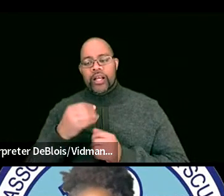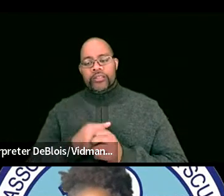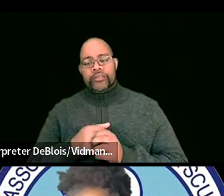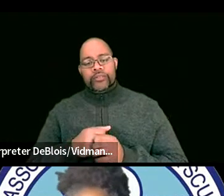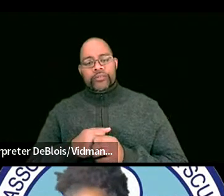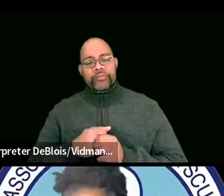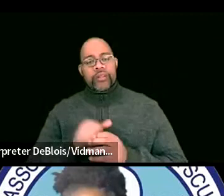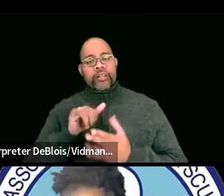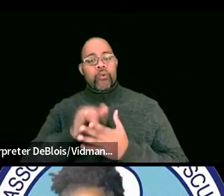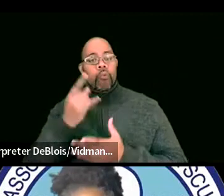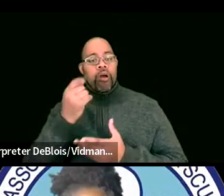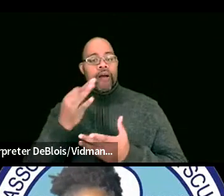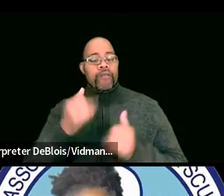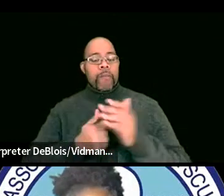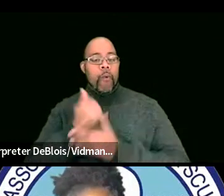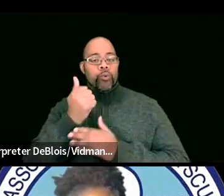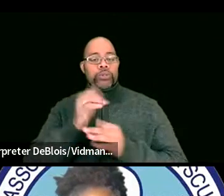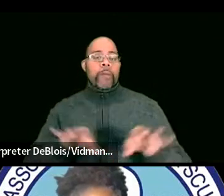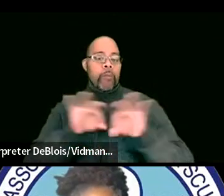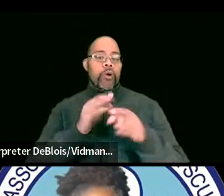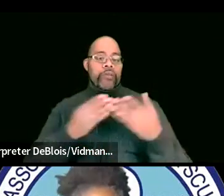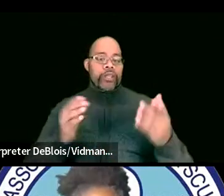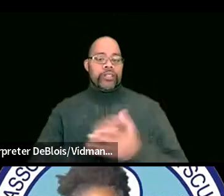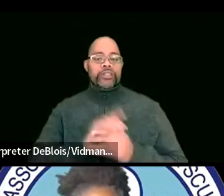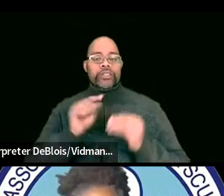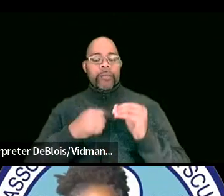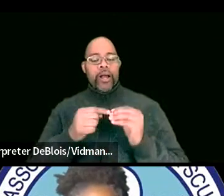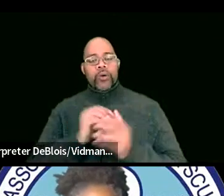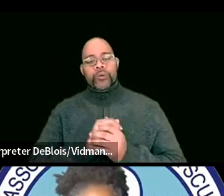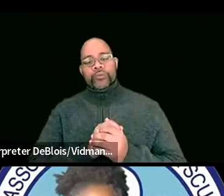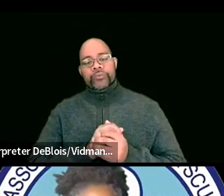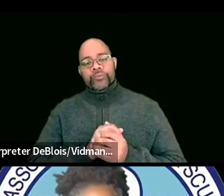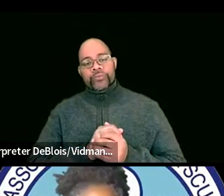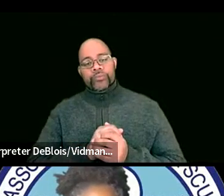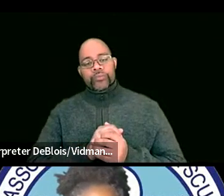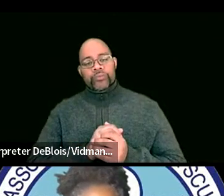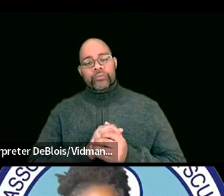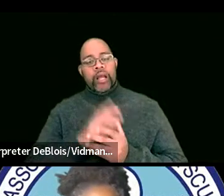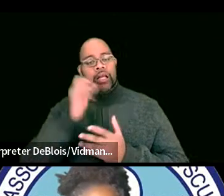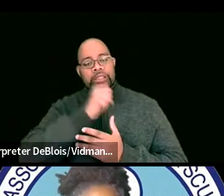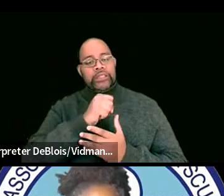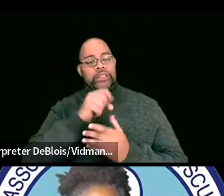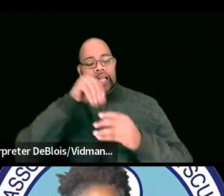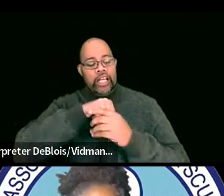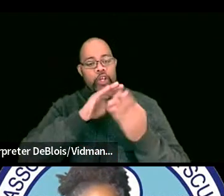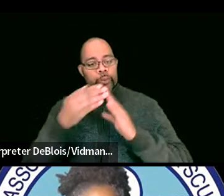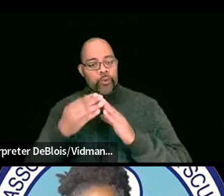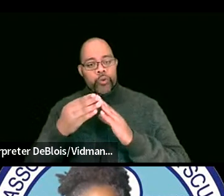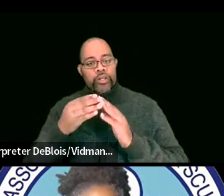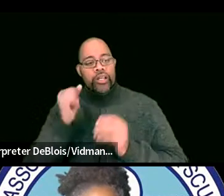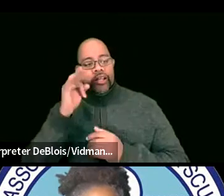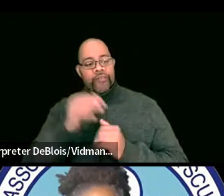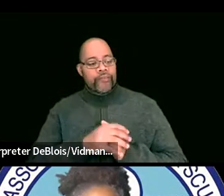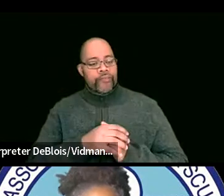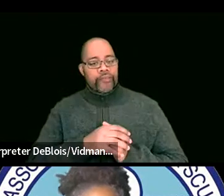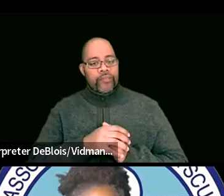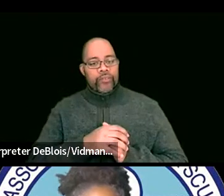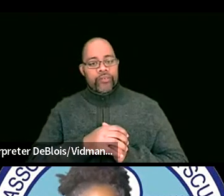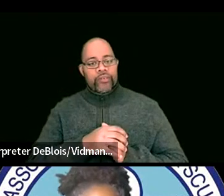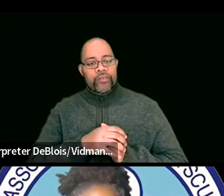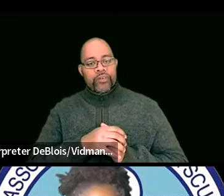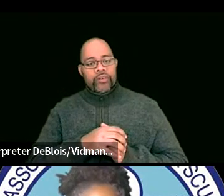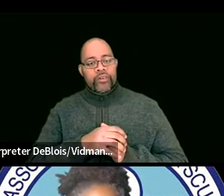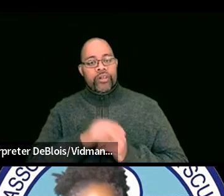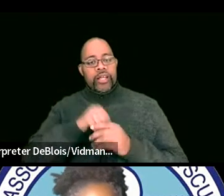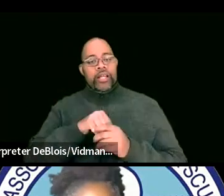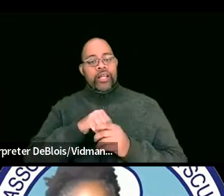And that's one of the most important things about, I guess, being in a community, whether it's being